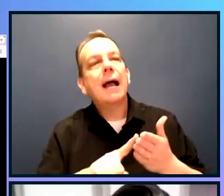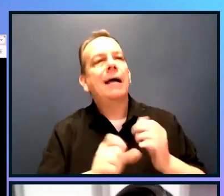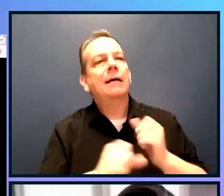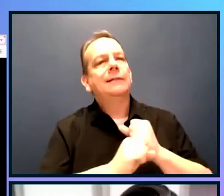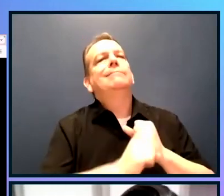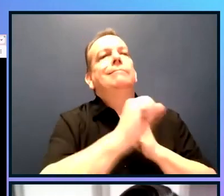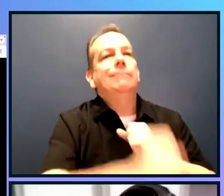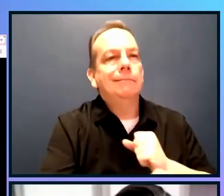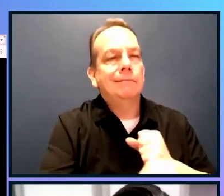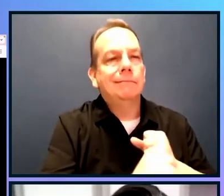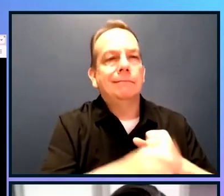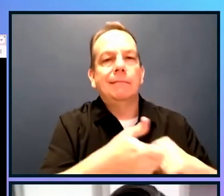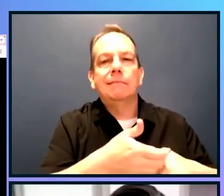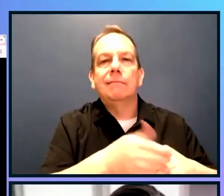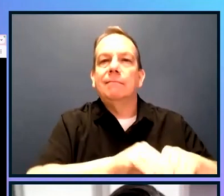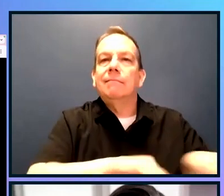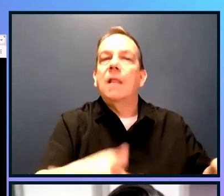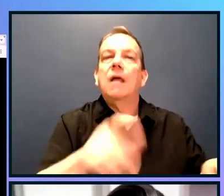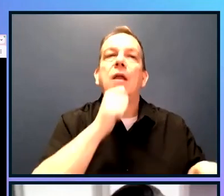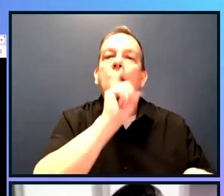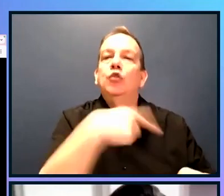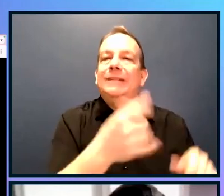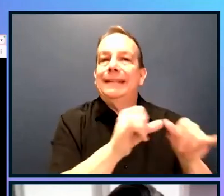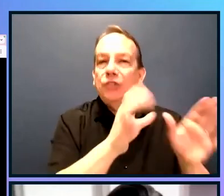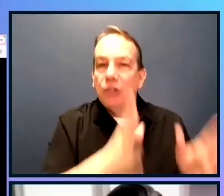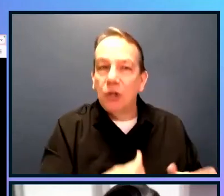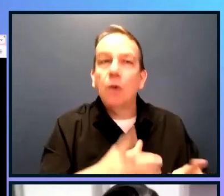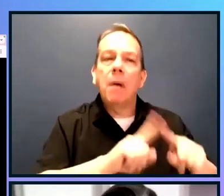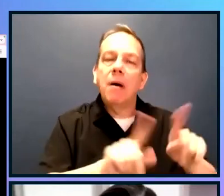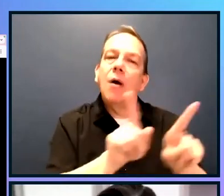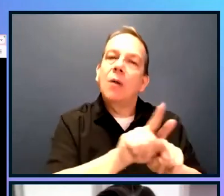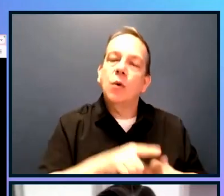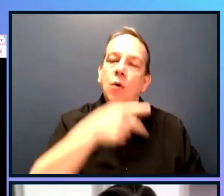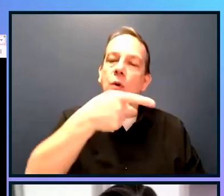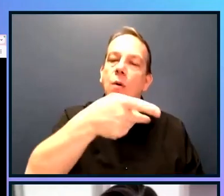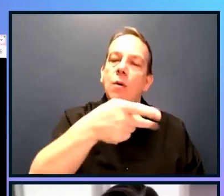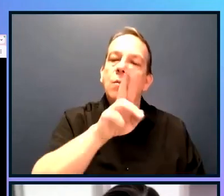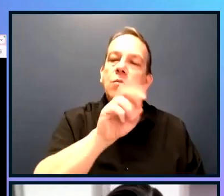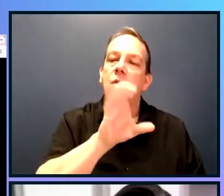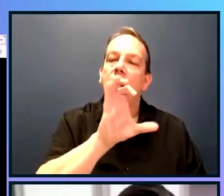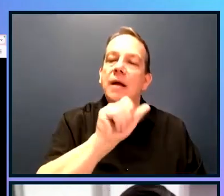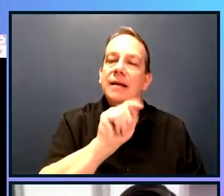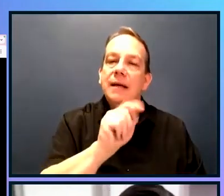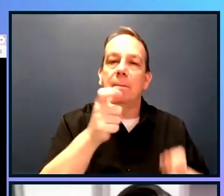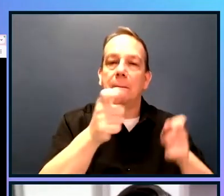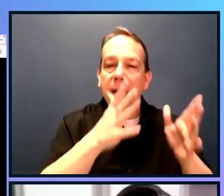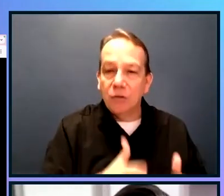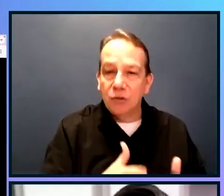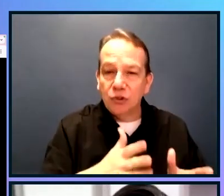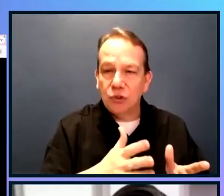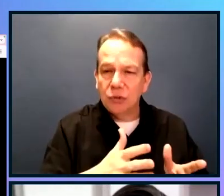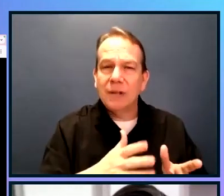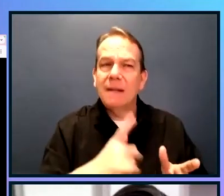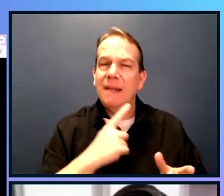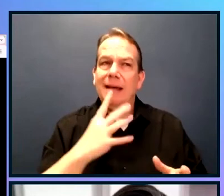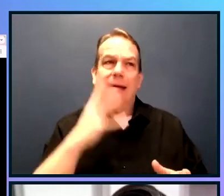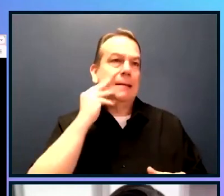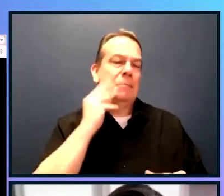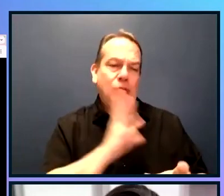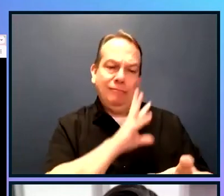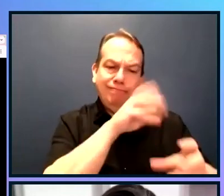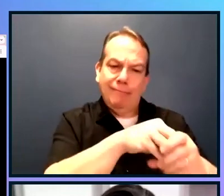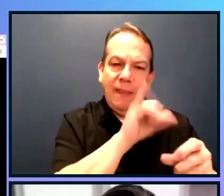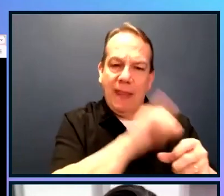to engineers and product managers so that they too can get the same benefit of this engaged training.